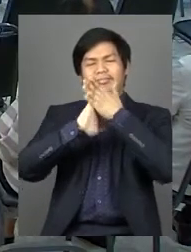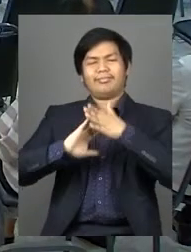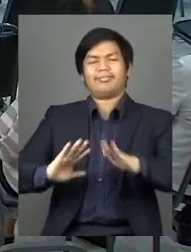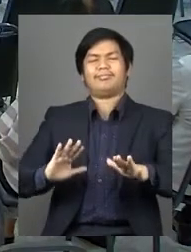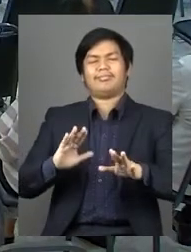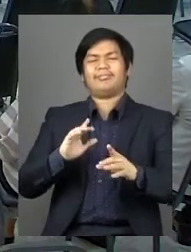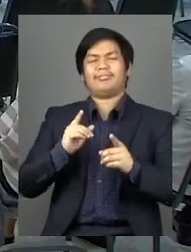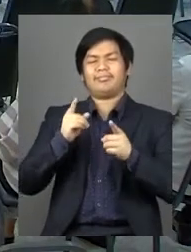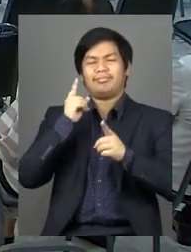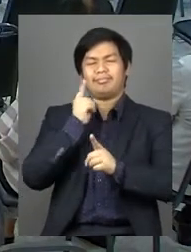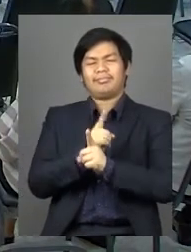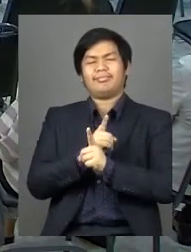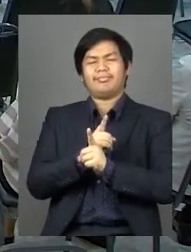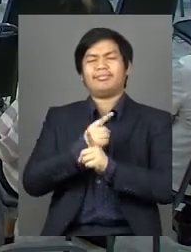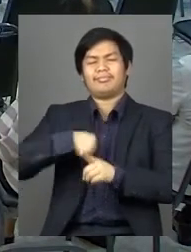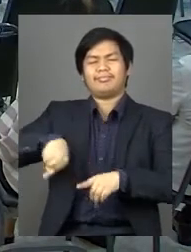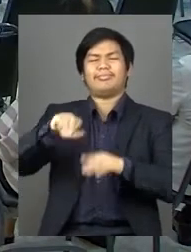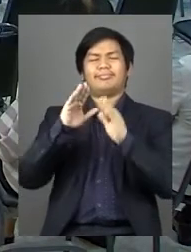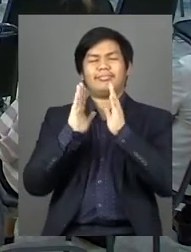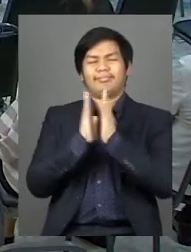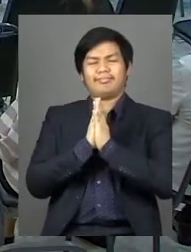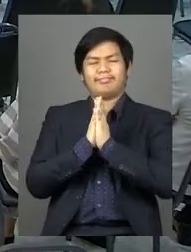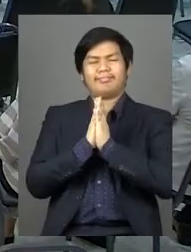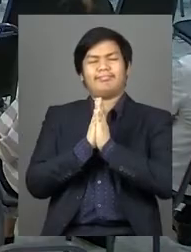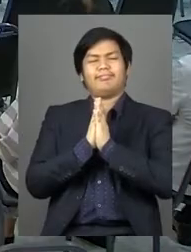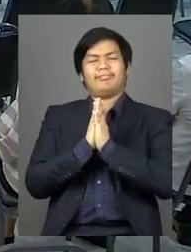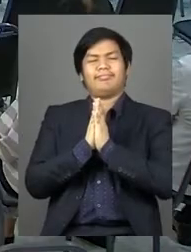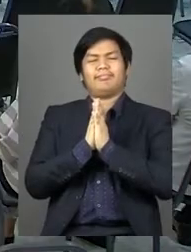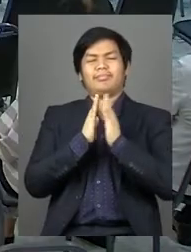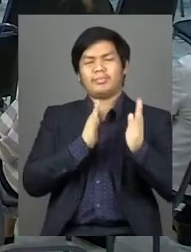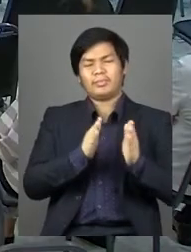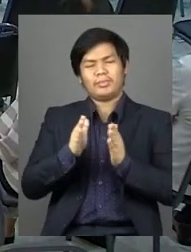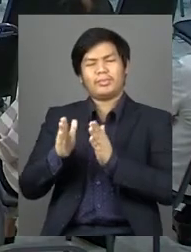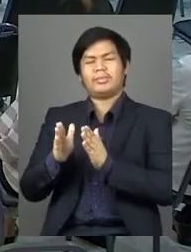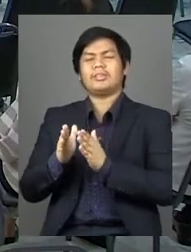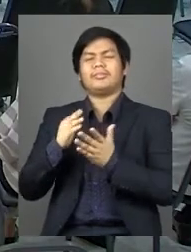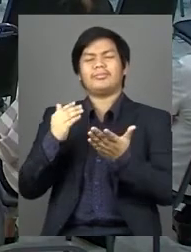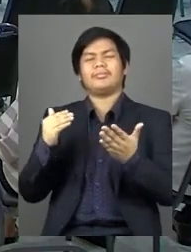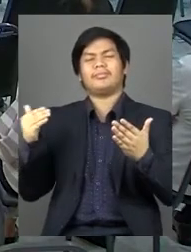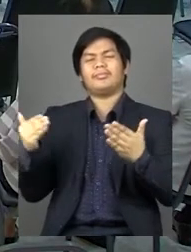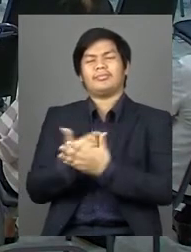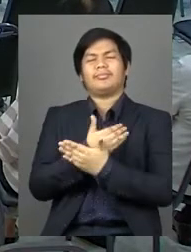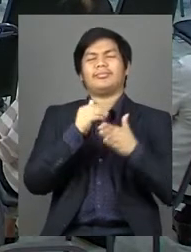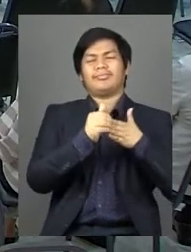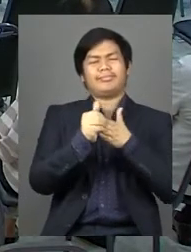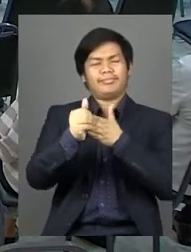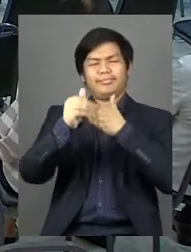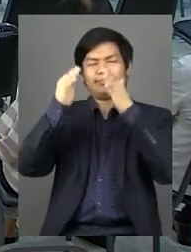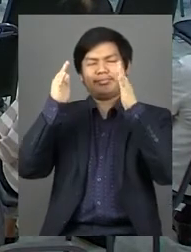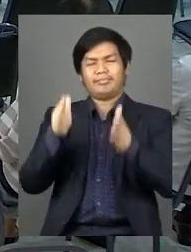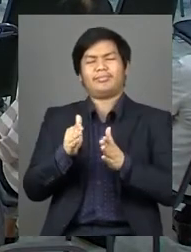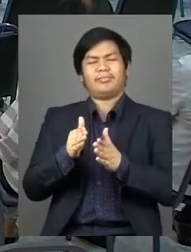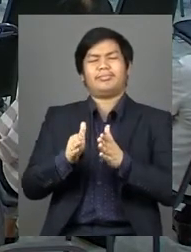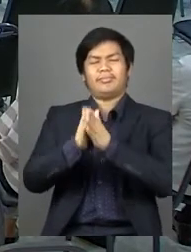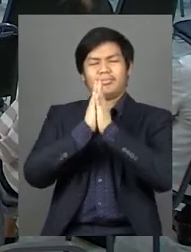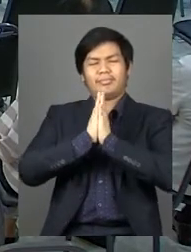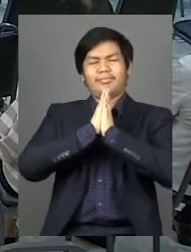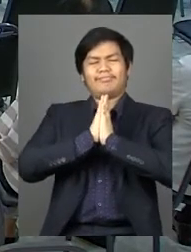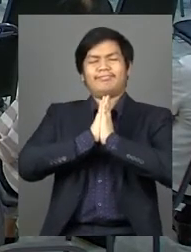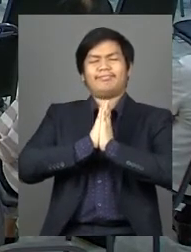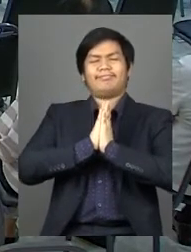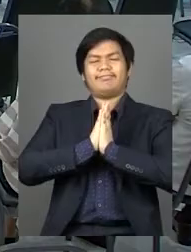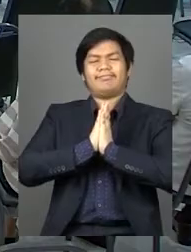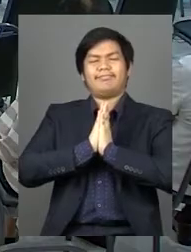orderly, as we had prayed for. And now that you have raised up new leaders before us, we pray fervently for